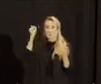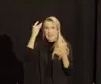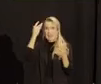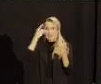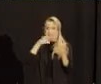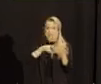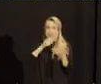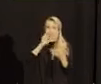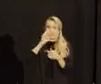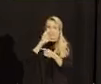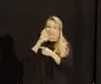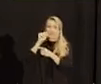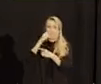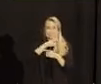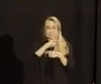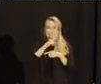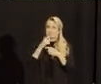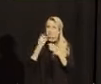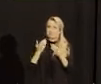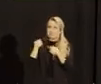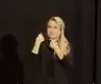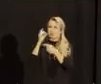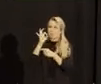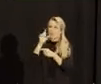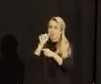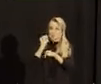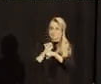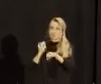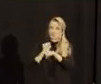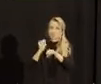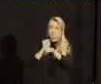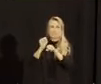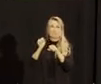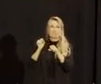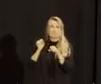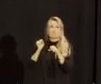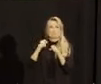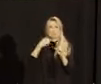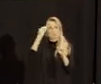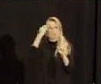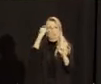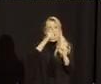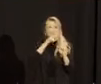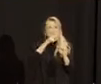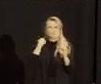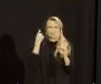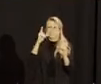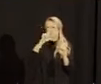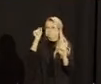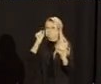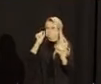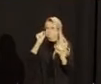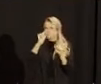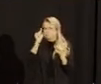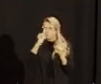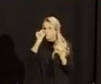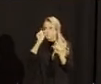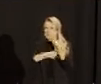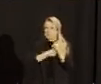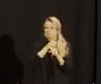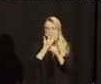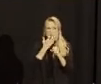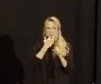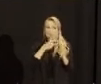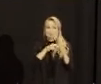been working here in Florida. Gosh, I've known her for almost 20-something years. Sure, yeah. Yeah, that makes us both older, but